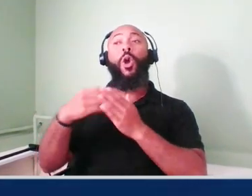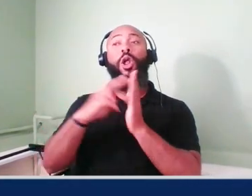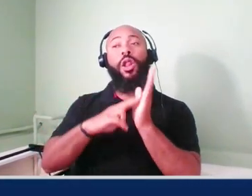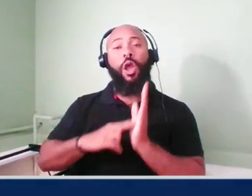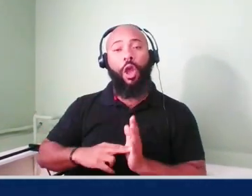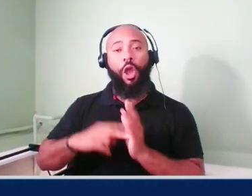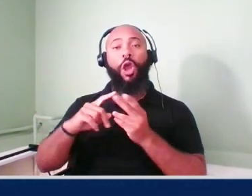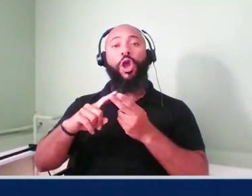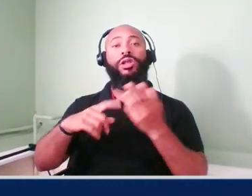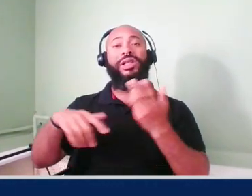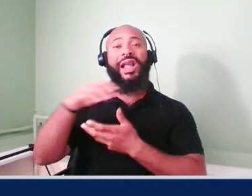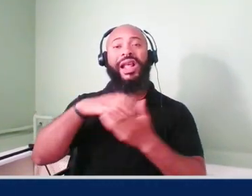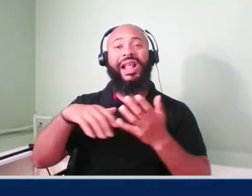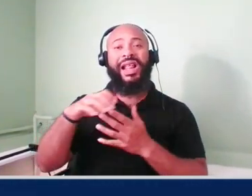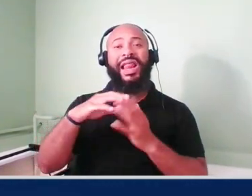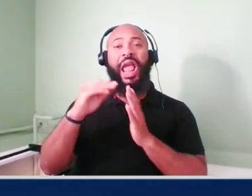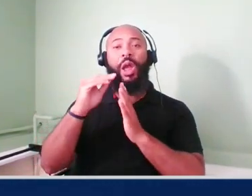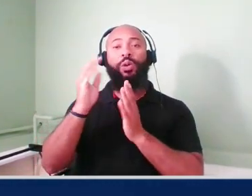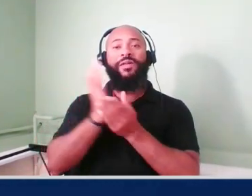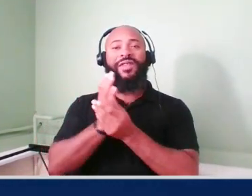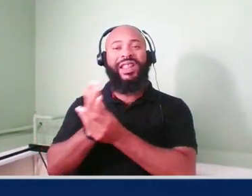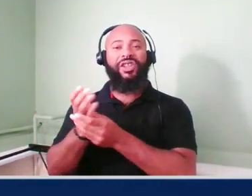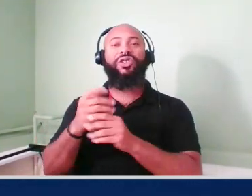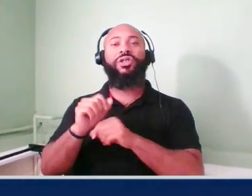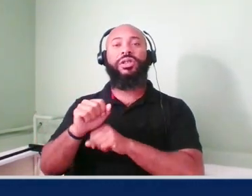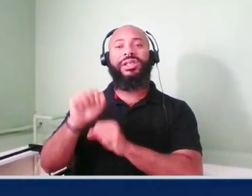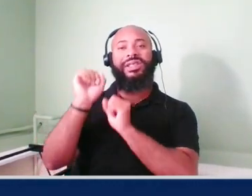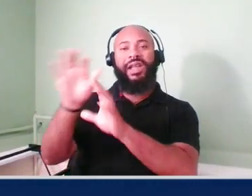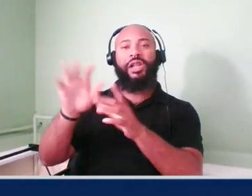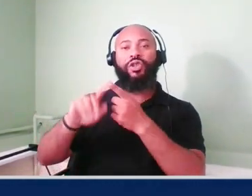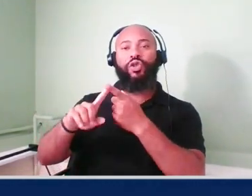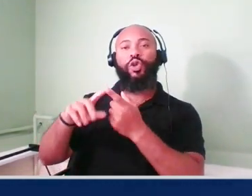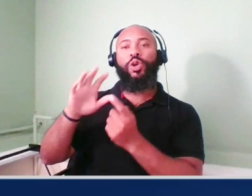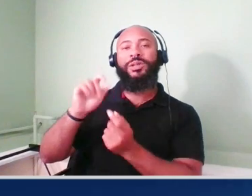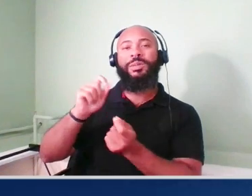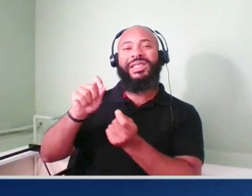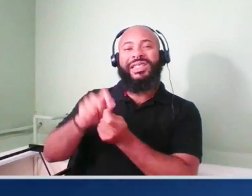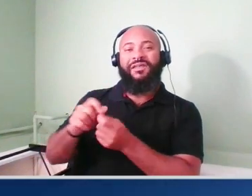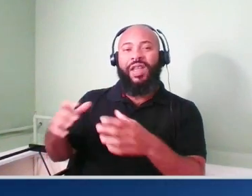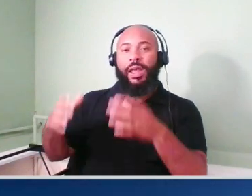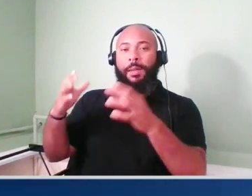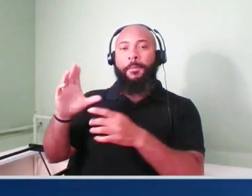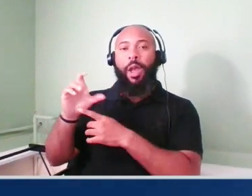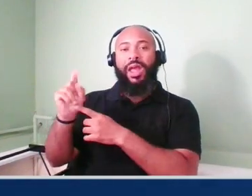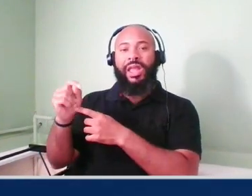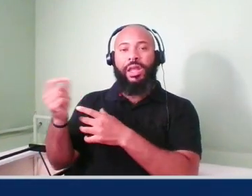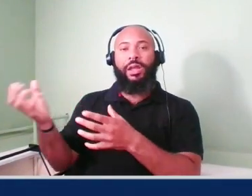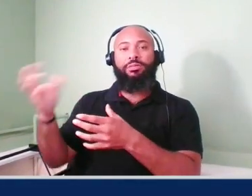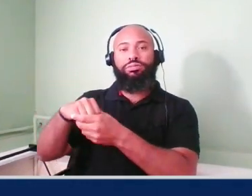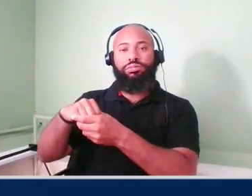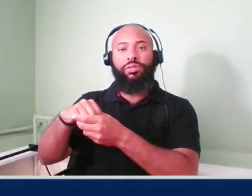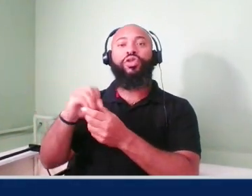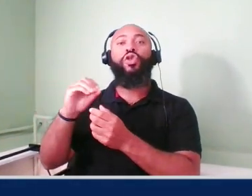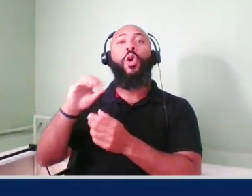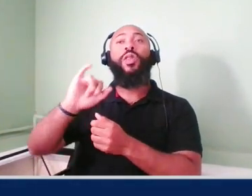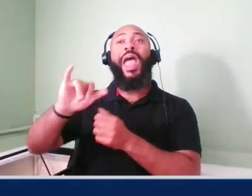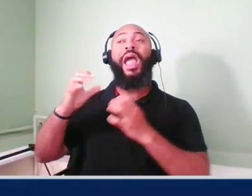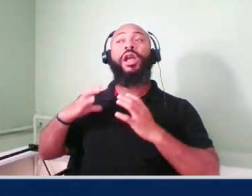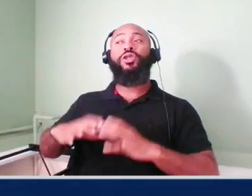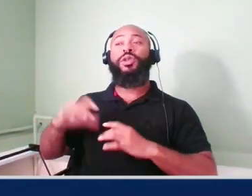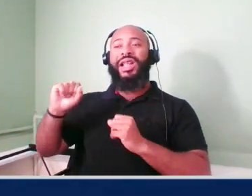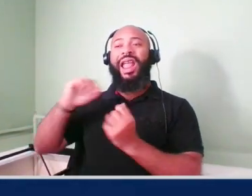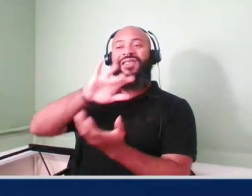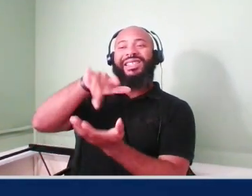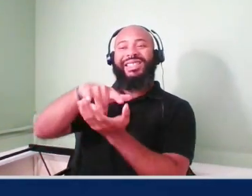config logs to a specific S3 bucket, which is a centralized bucket within the audit account, so that customers can have a centralized access and a location